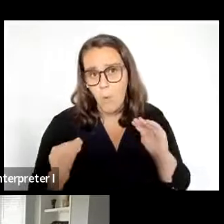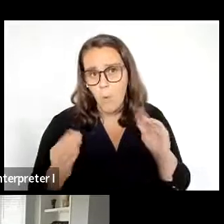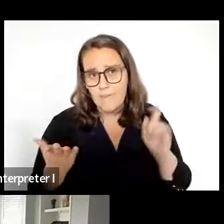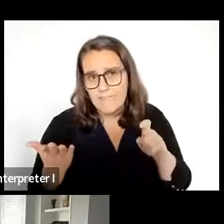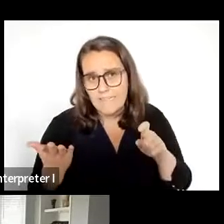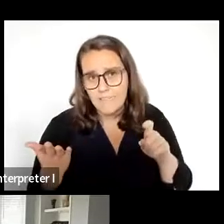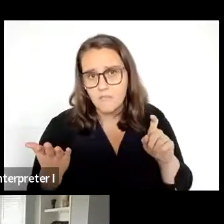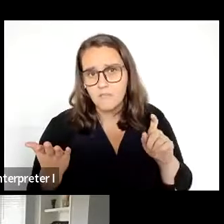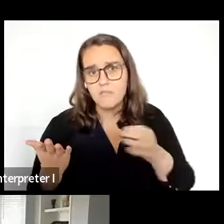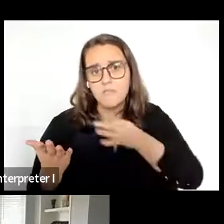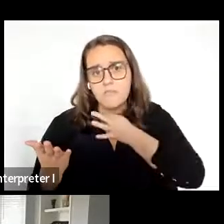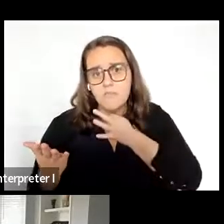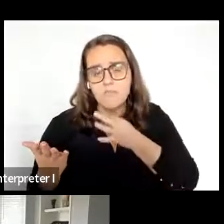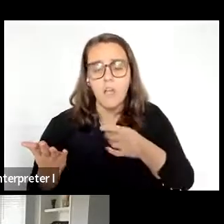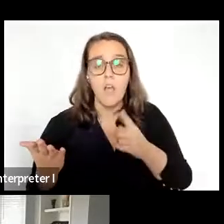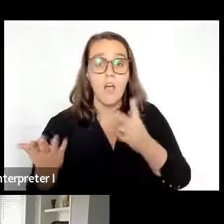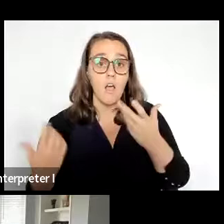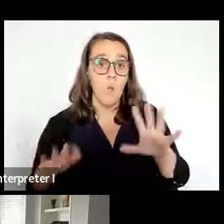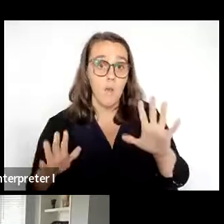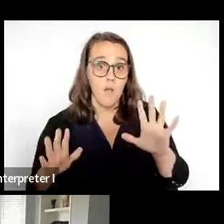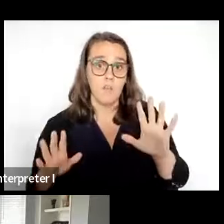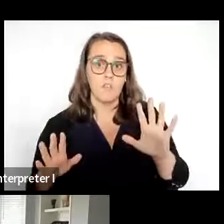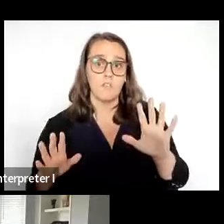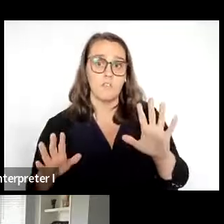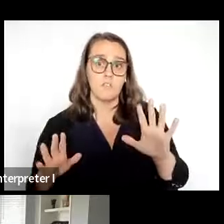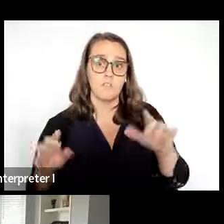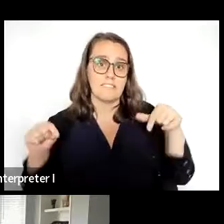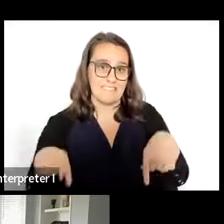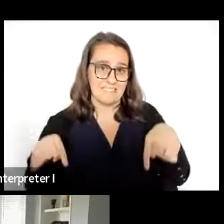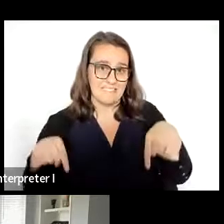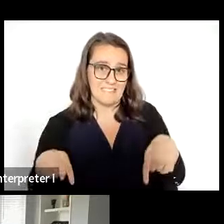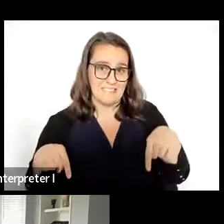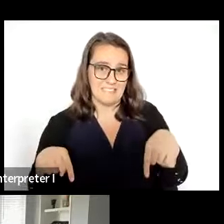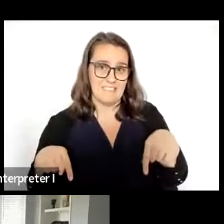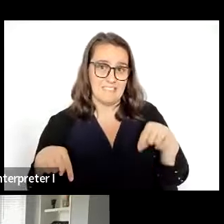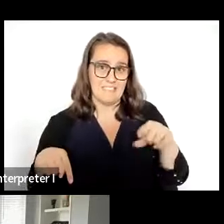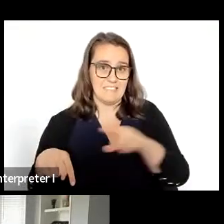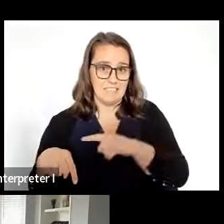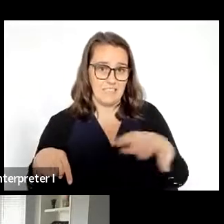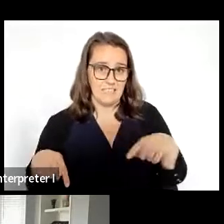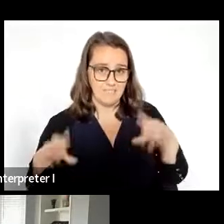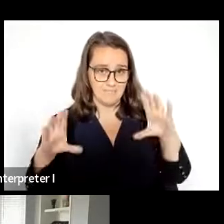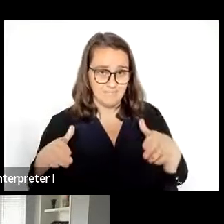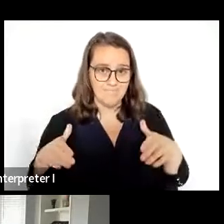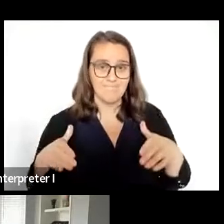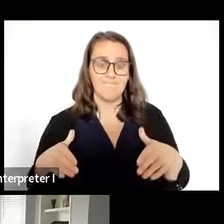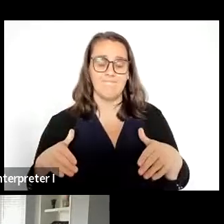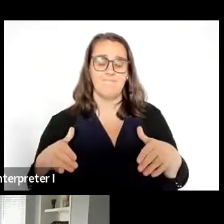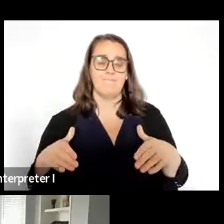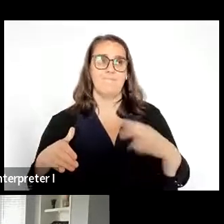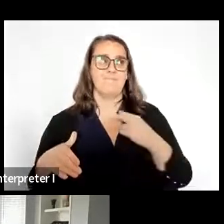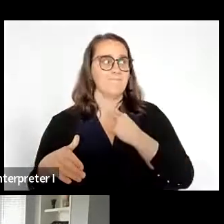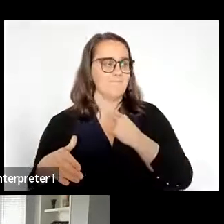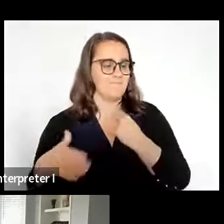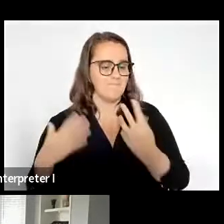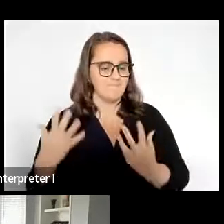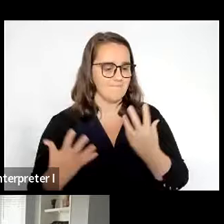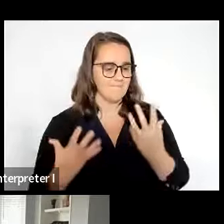I certainly don't want this government to be in a position where we